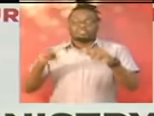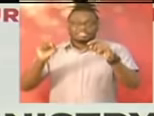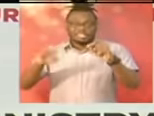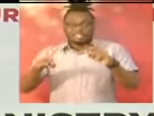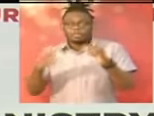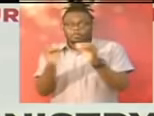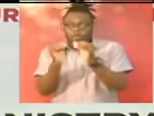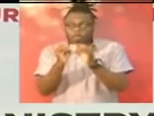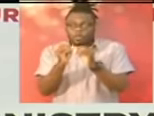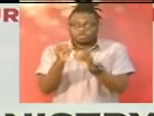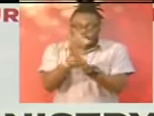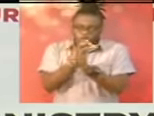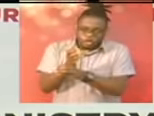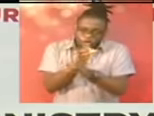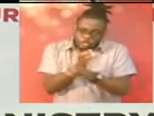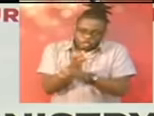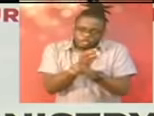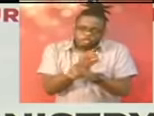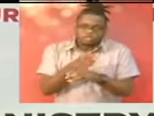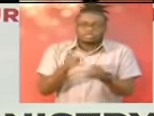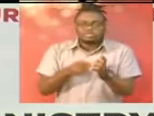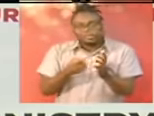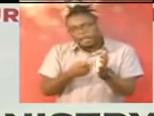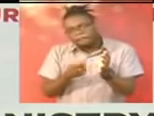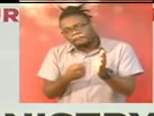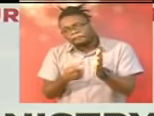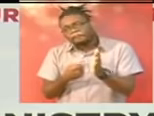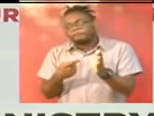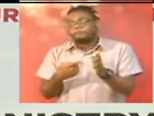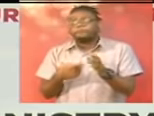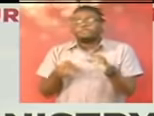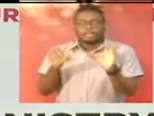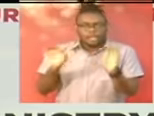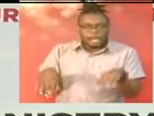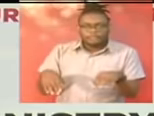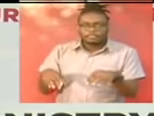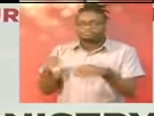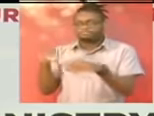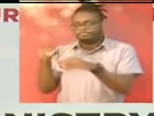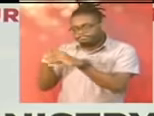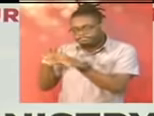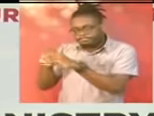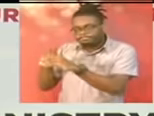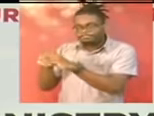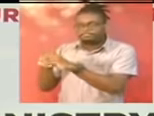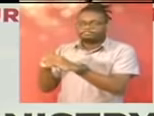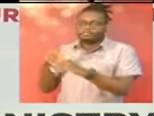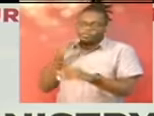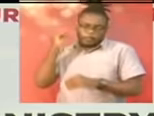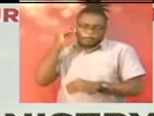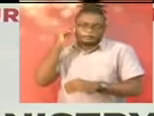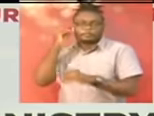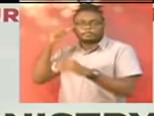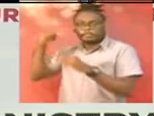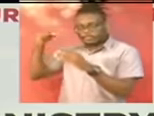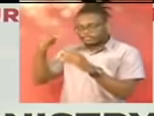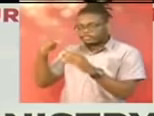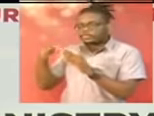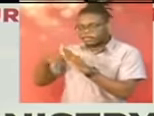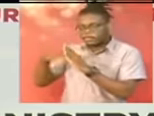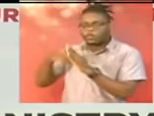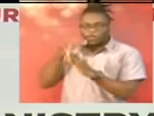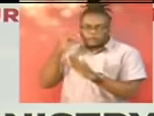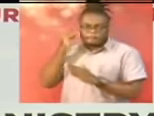second question is another excellent one. The people over 60 that aren't in elder care or other